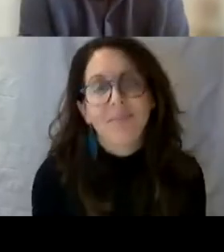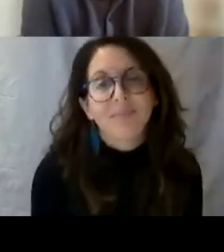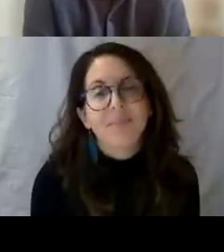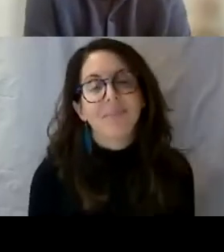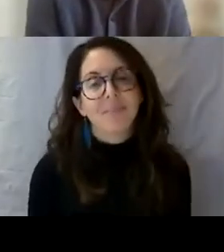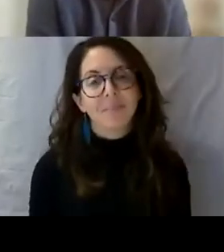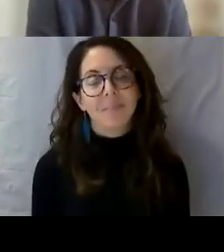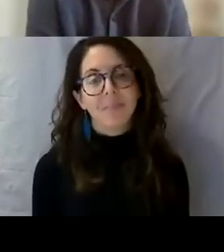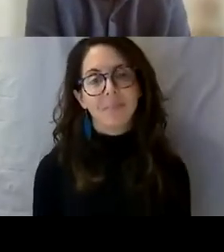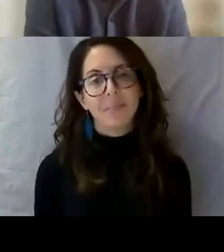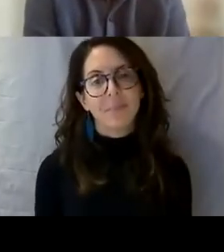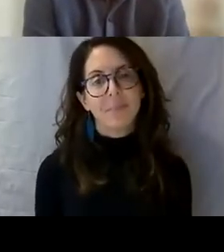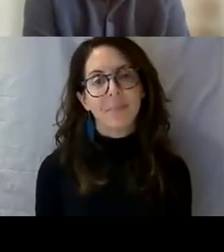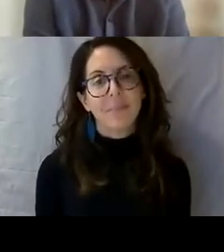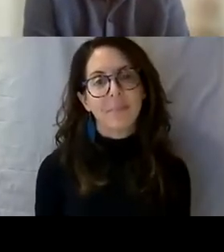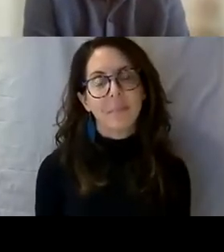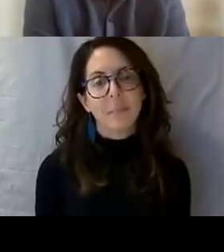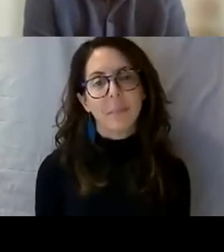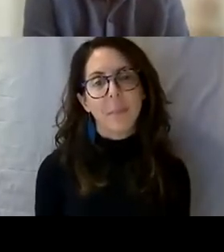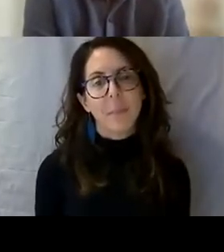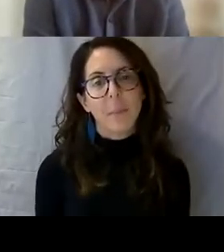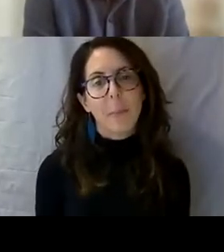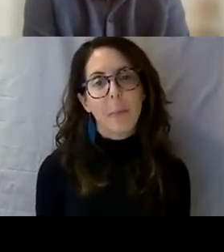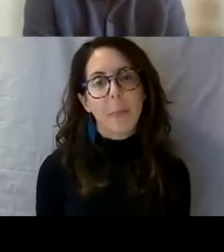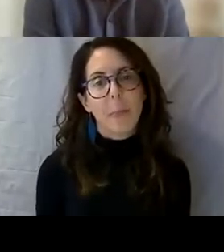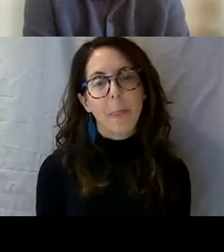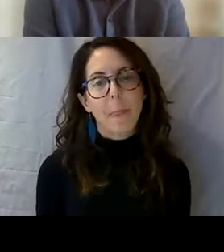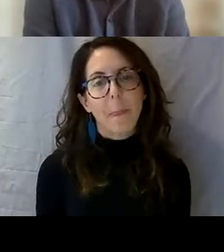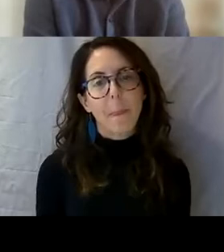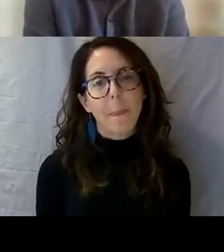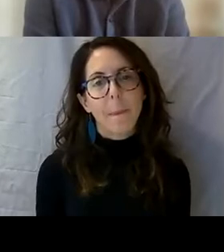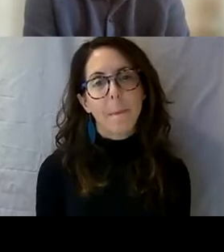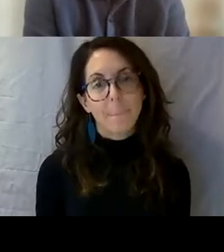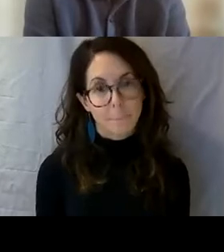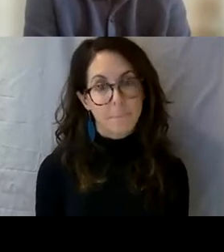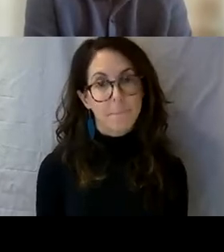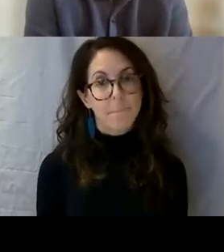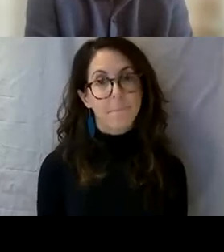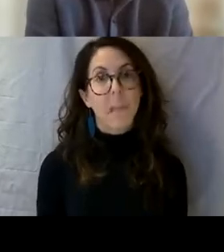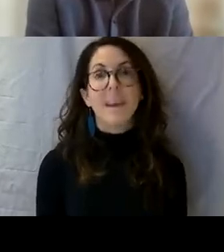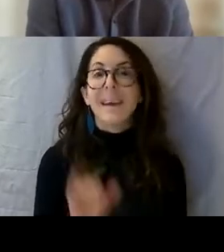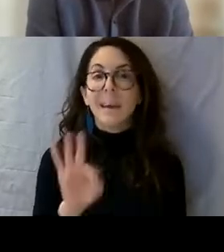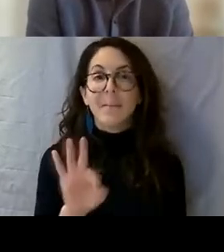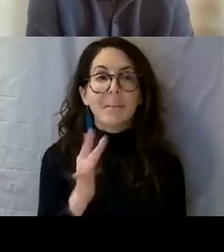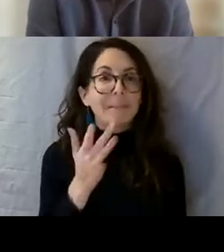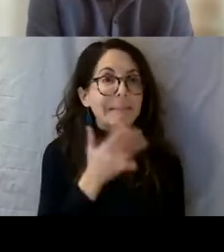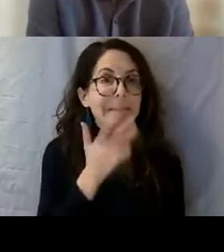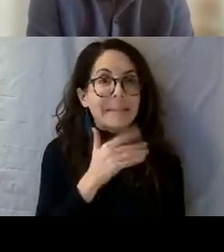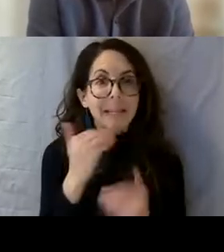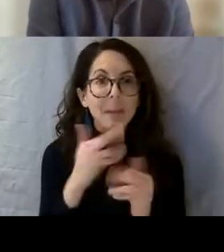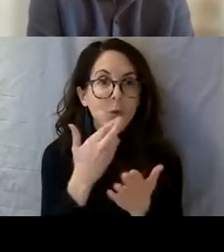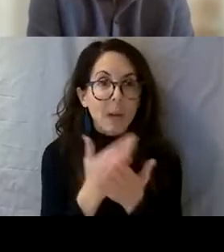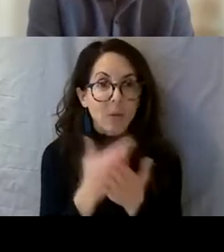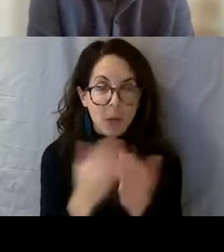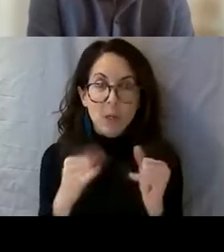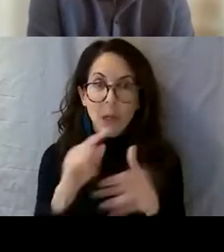said, some things are possible with limited resources as well. And I think